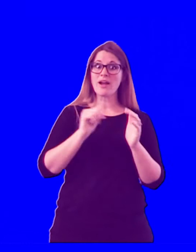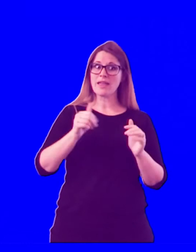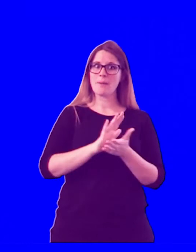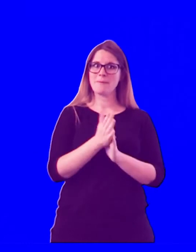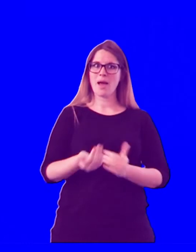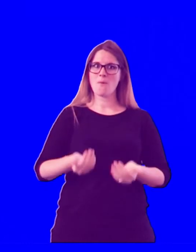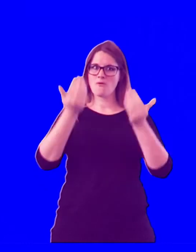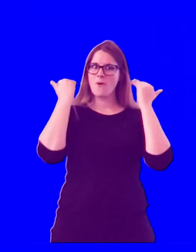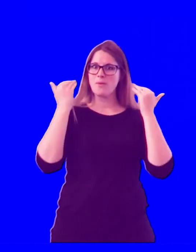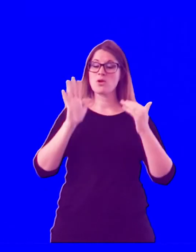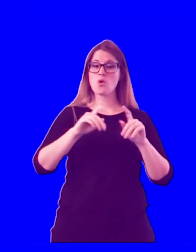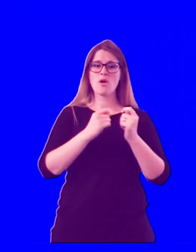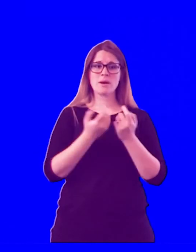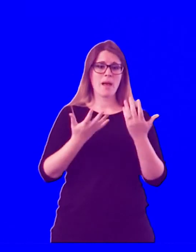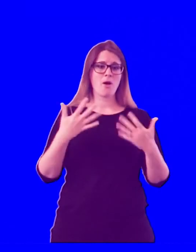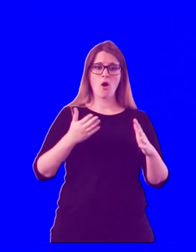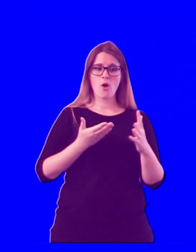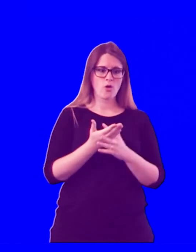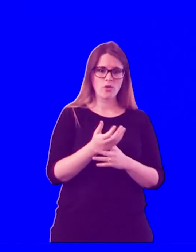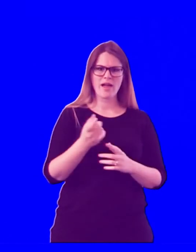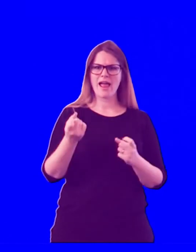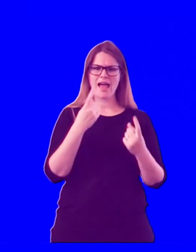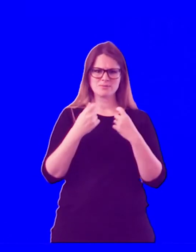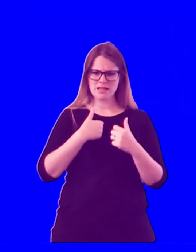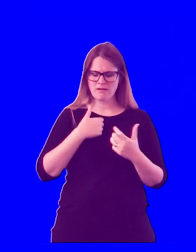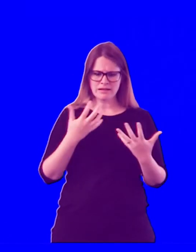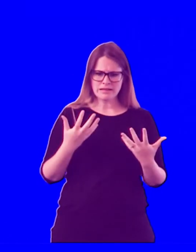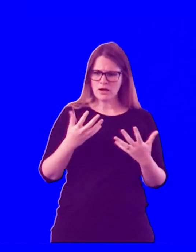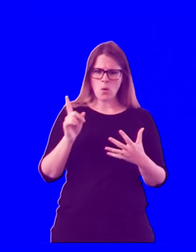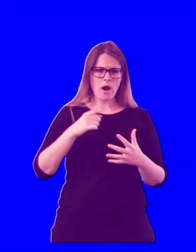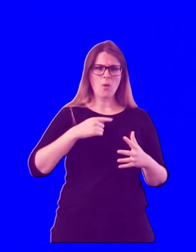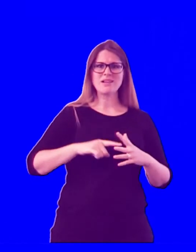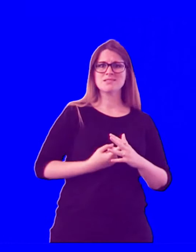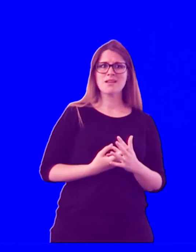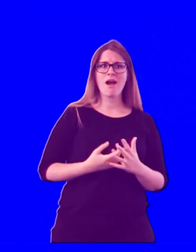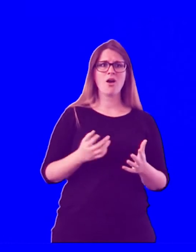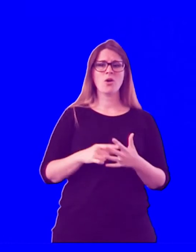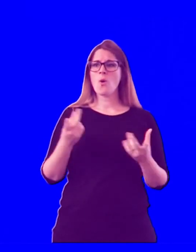quite overwhelming. Your teams who have gone through it have probably asked themselves many questions like, where do we